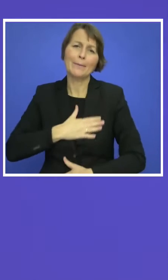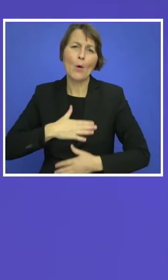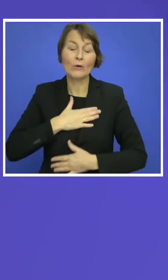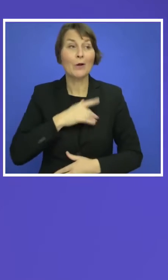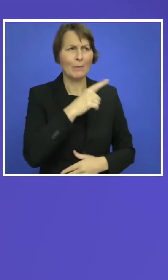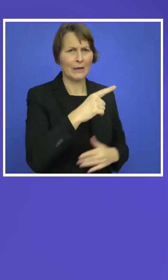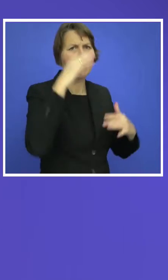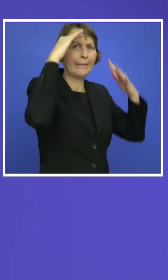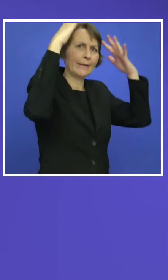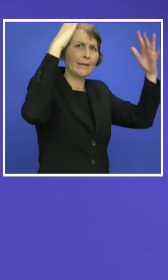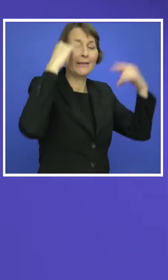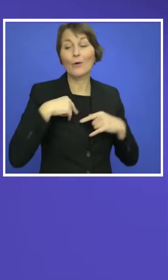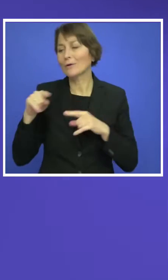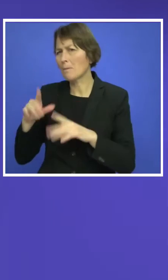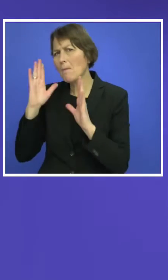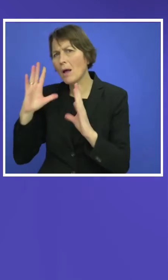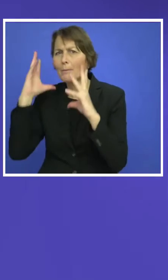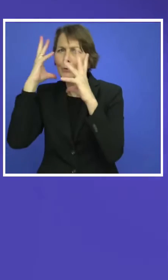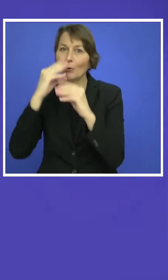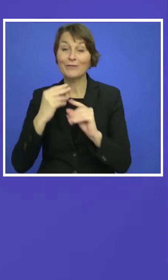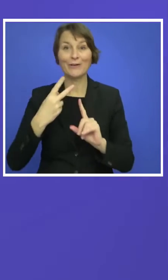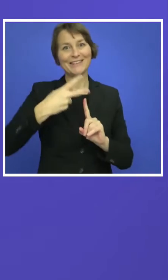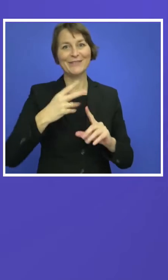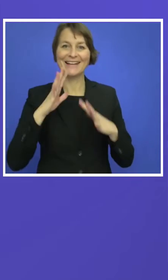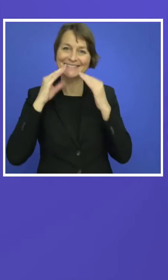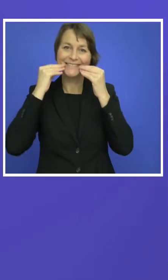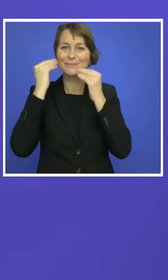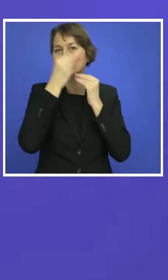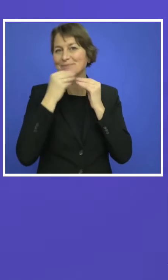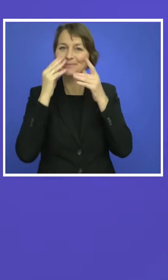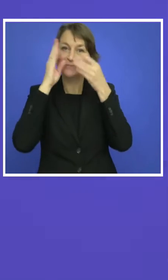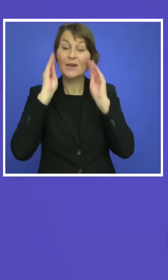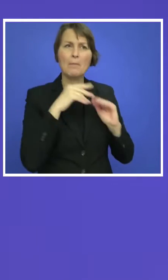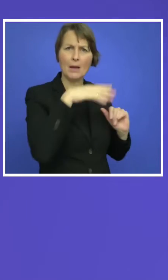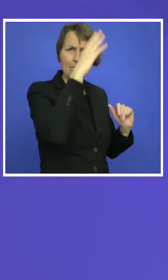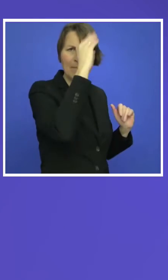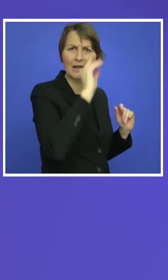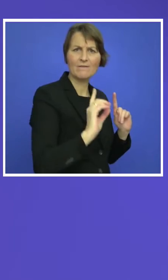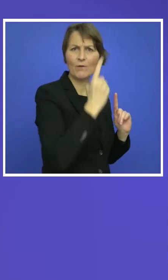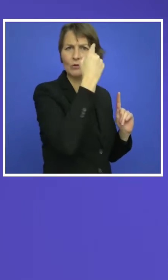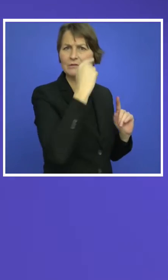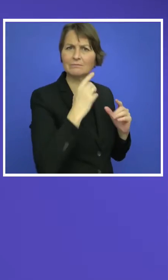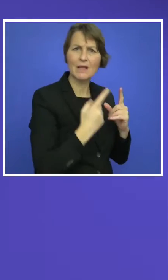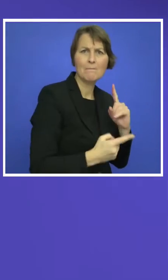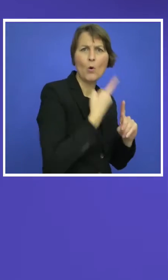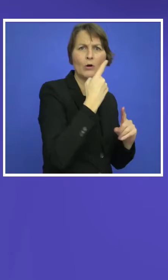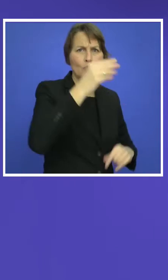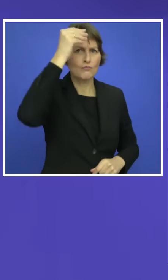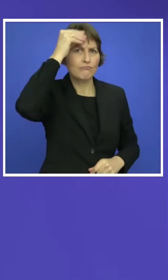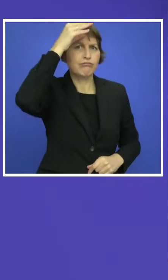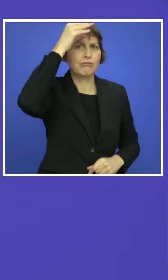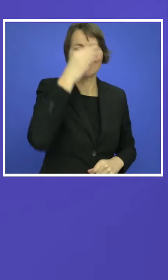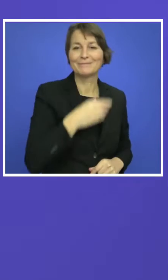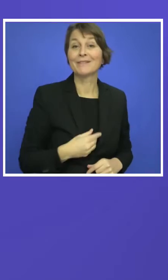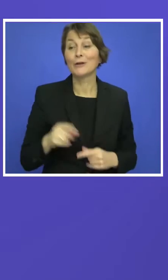especially when they want to work on television, while what matters for a man in the first place is that he's knowledgeable. Women are nurturing,